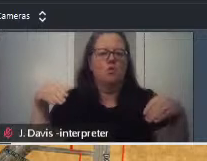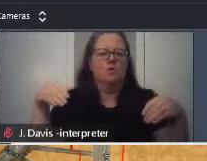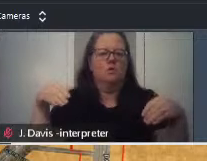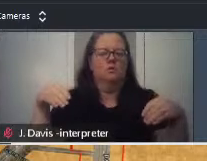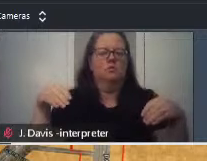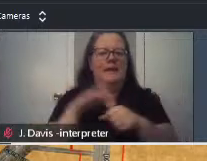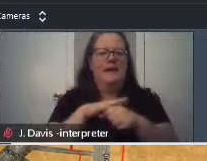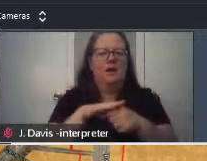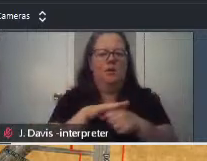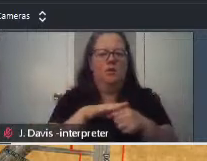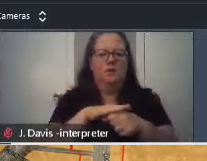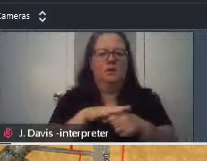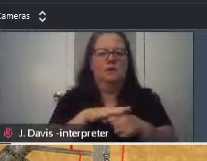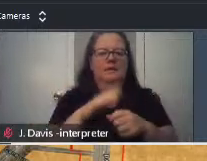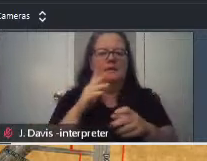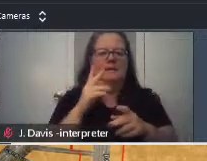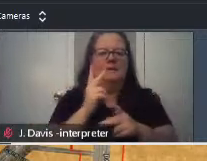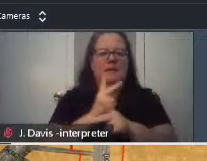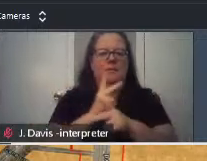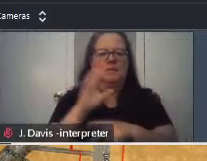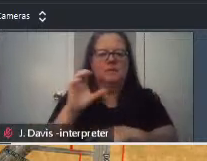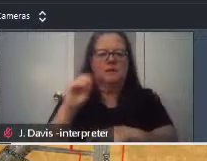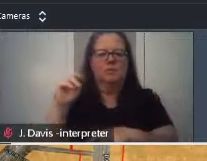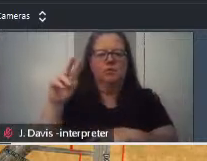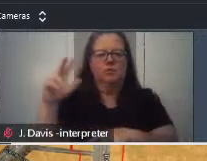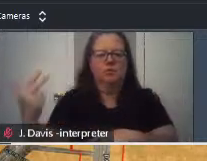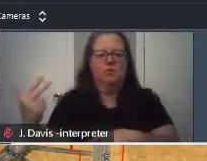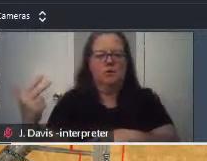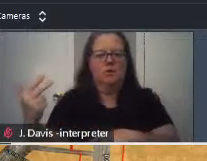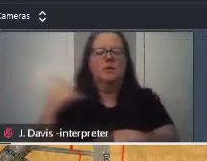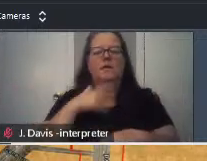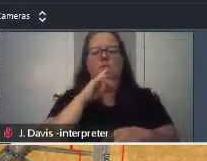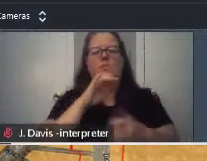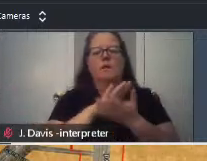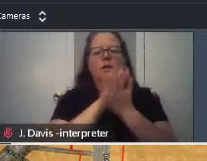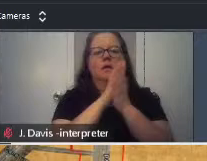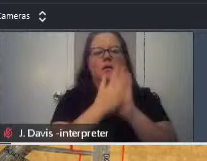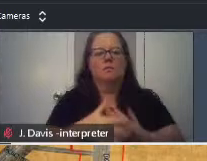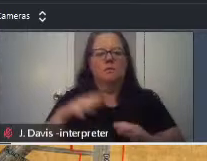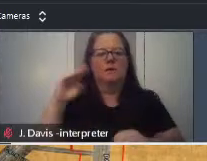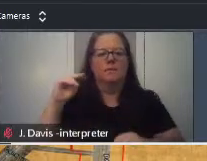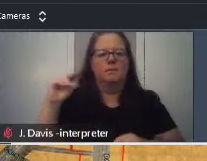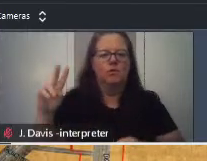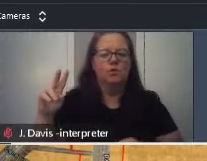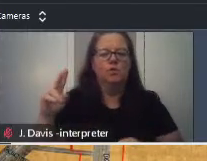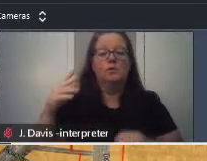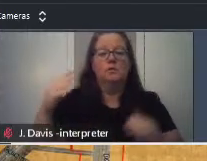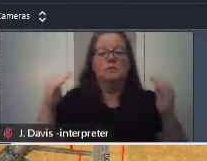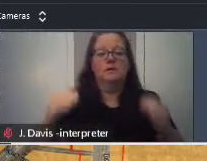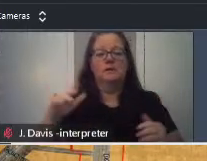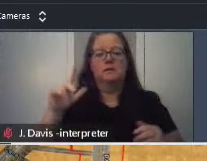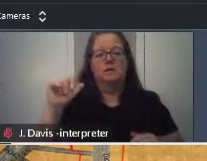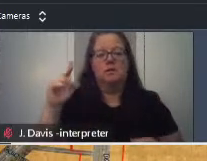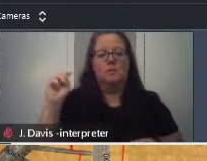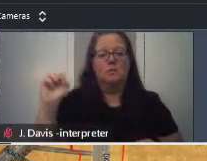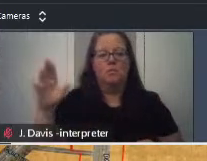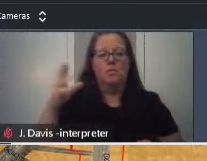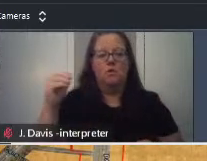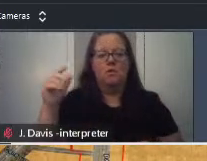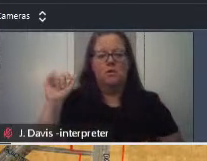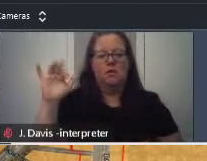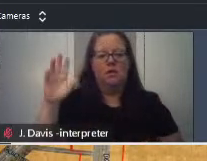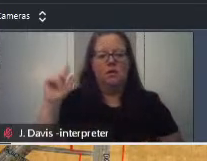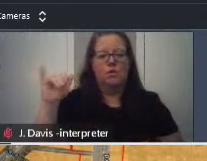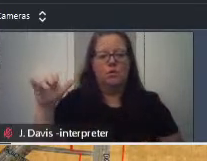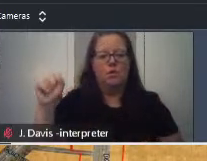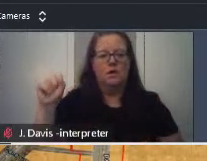3 zoning, but as it's being developed along Park Avenue, it would be developed as MU. Next slide, Lamar and Airways. When we did the Lamar